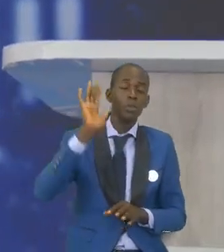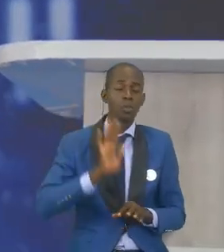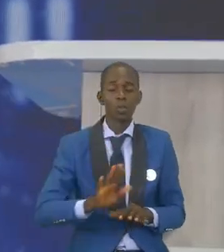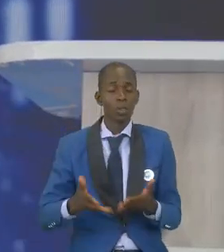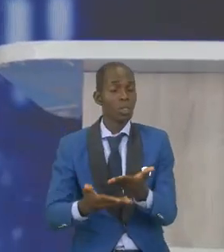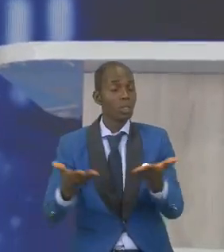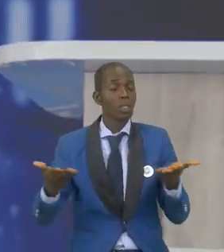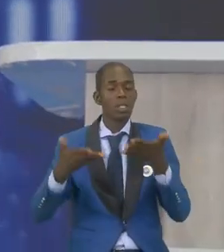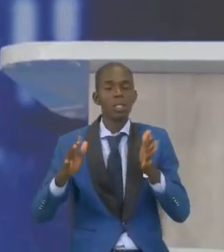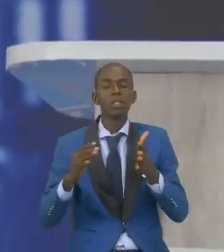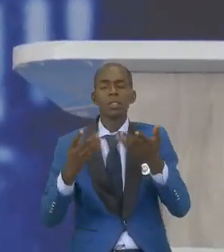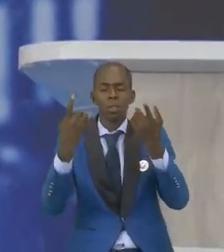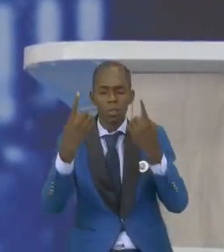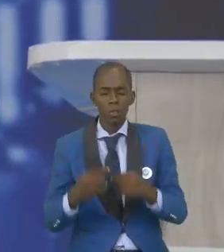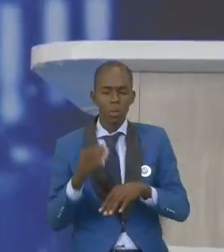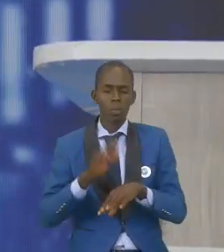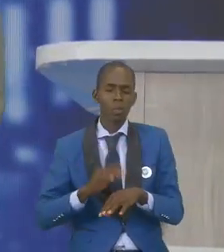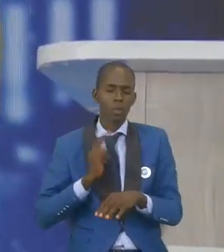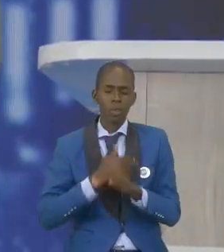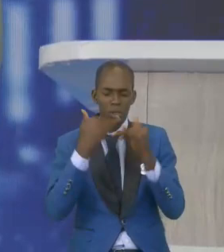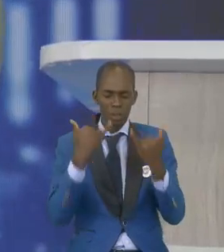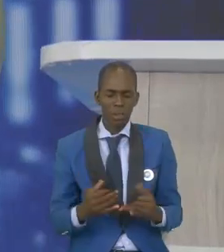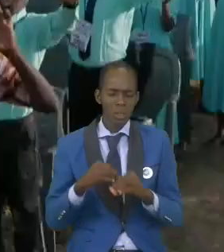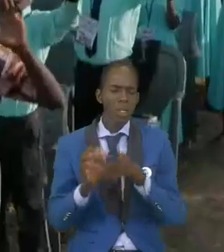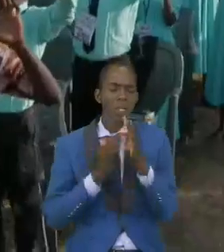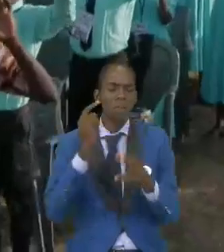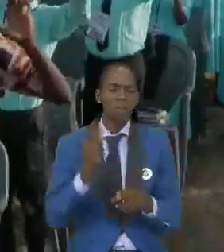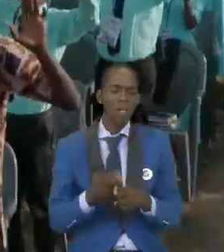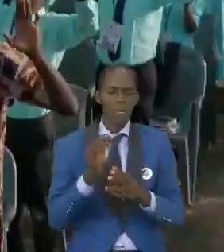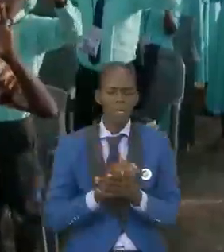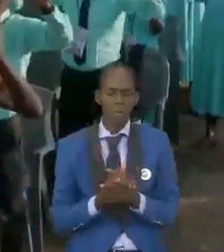be theirs right now in Jesus' name.